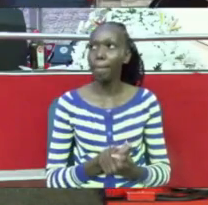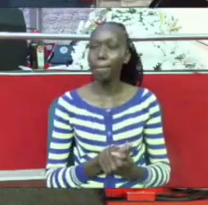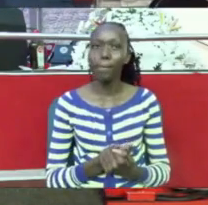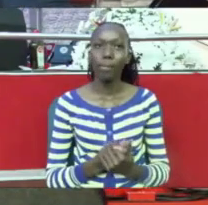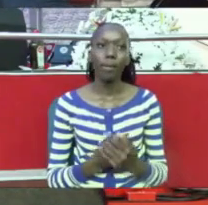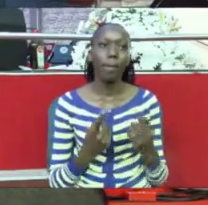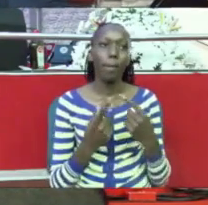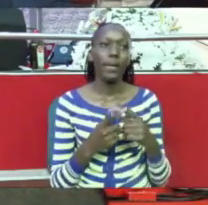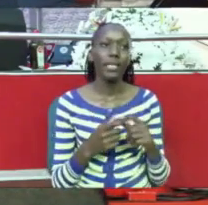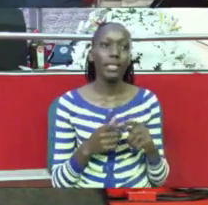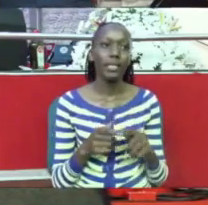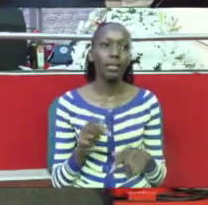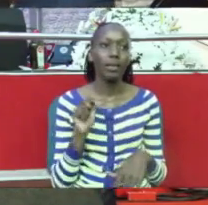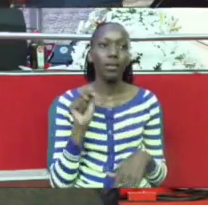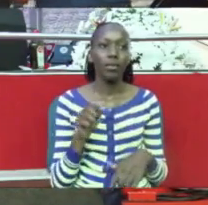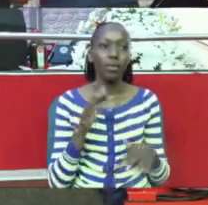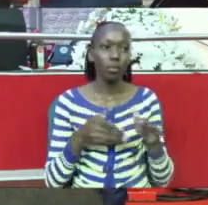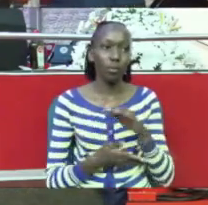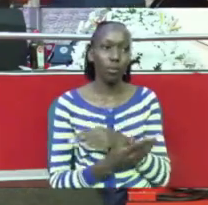worm. You know,